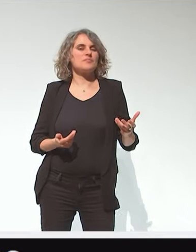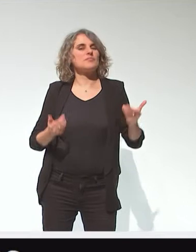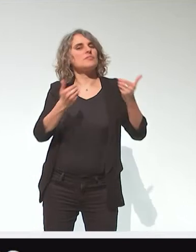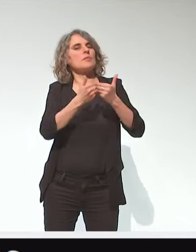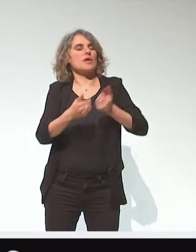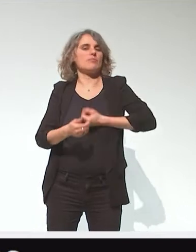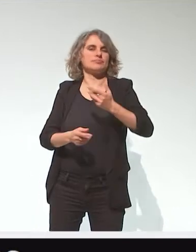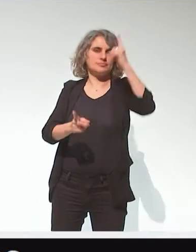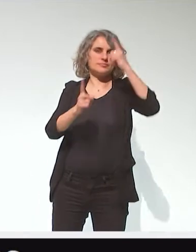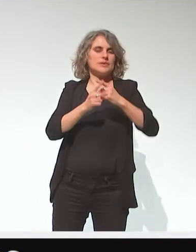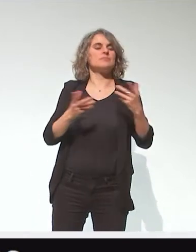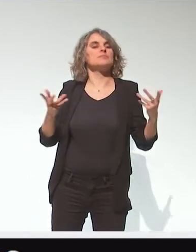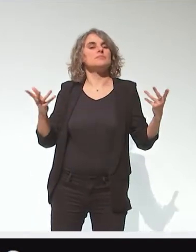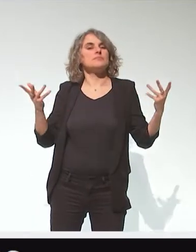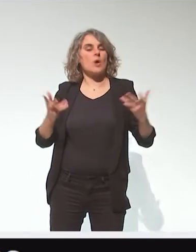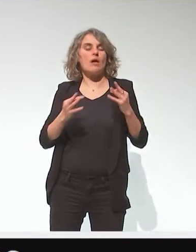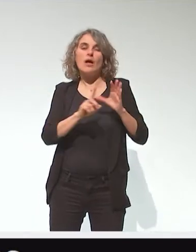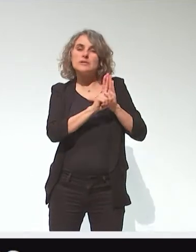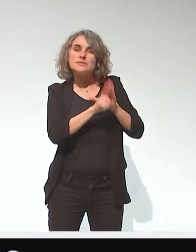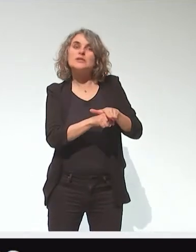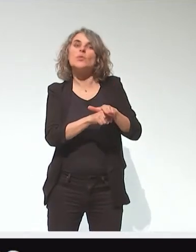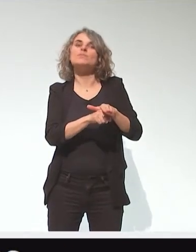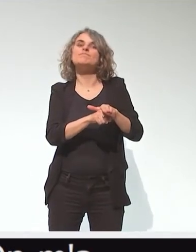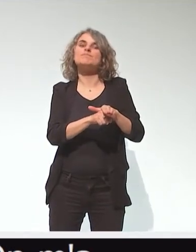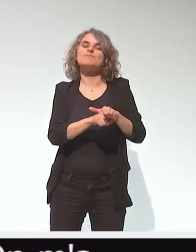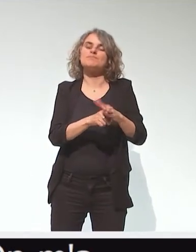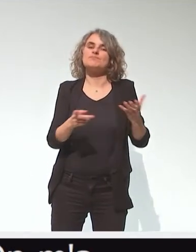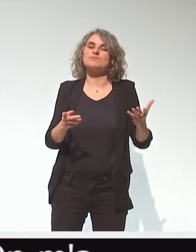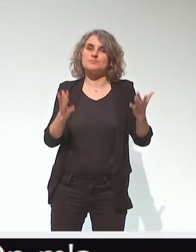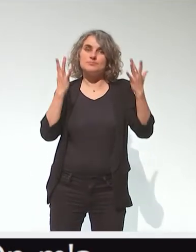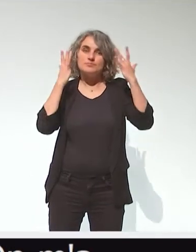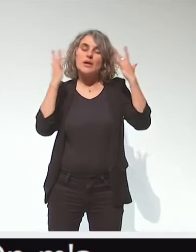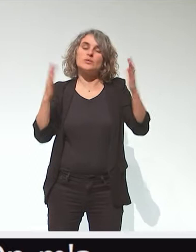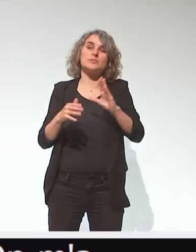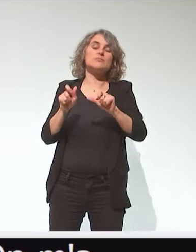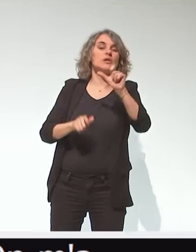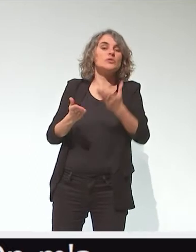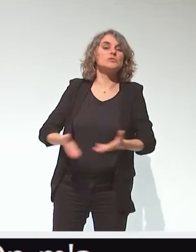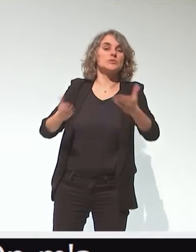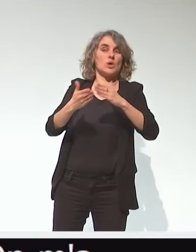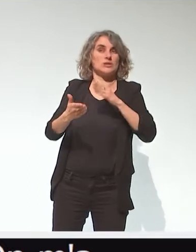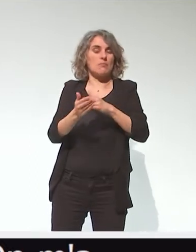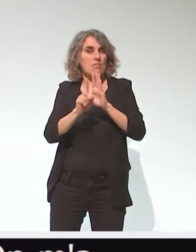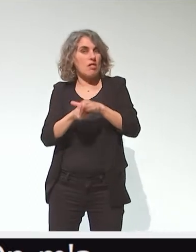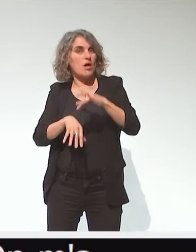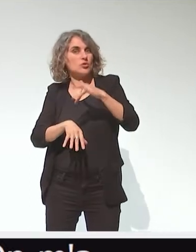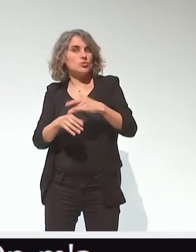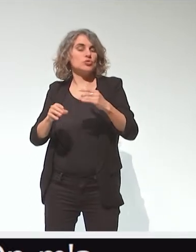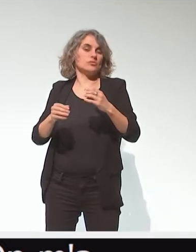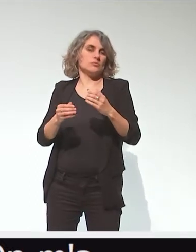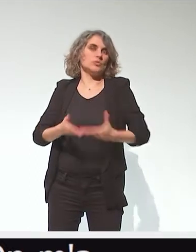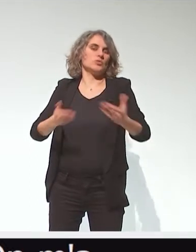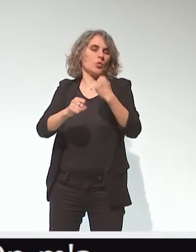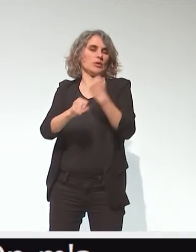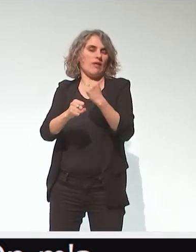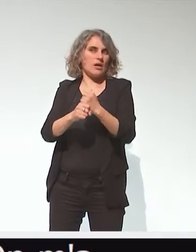workplace experienced by people with disabilities, and I'm pleased to put to you today some findings that have not yet been published and